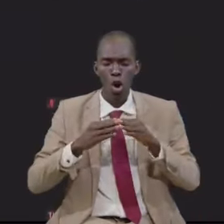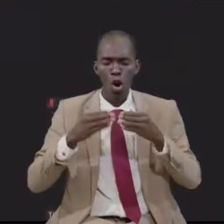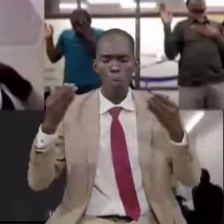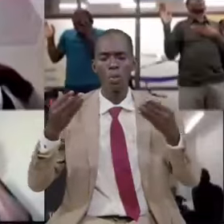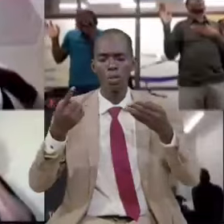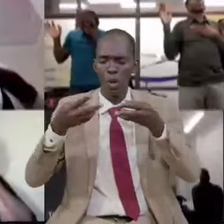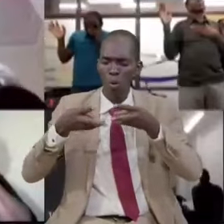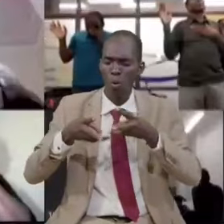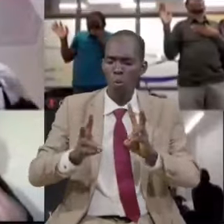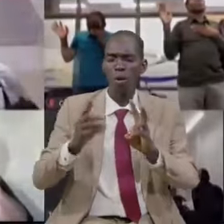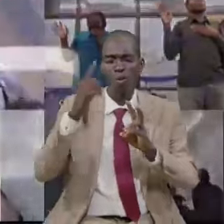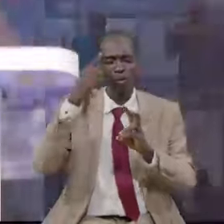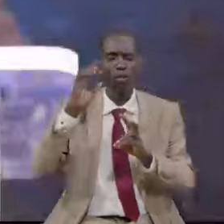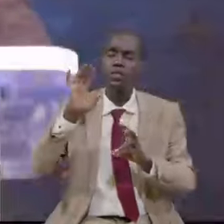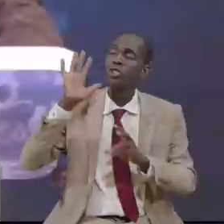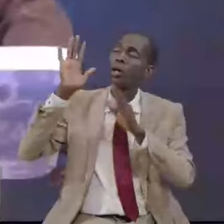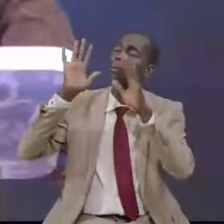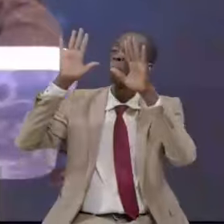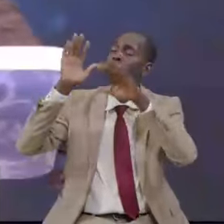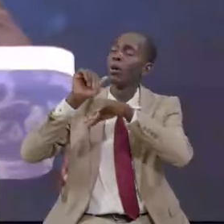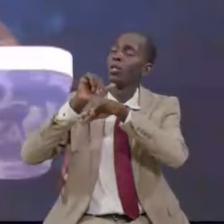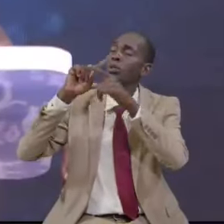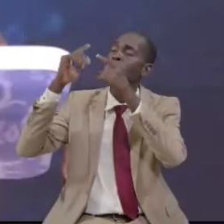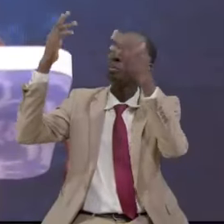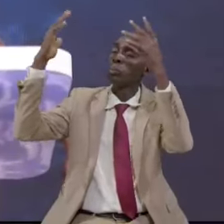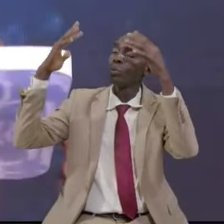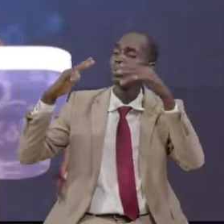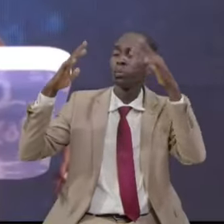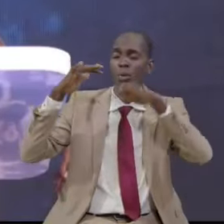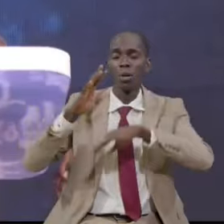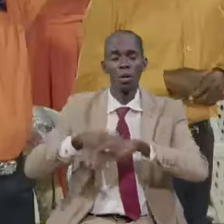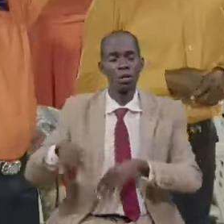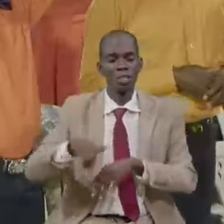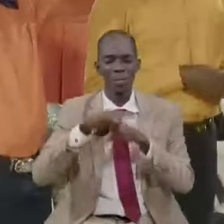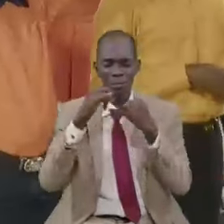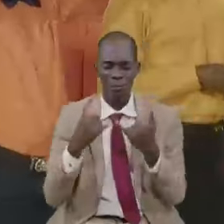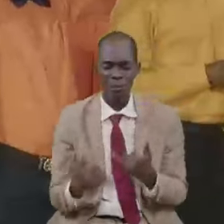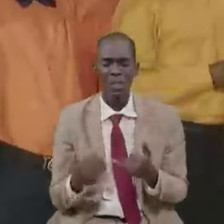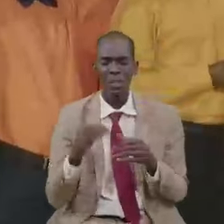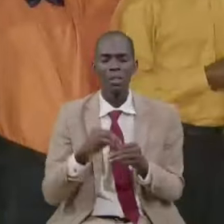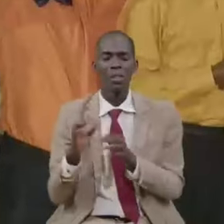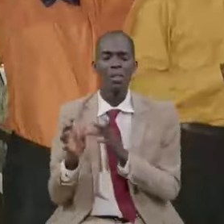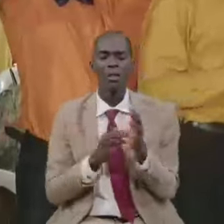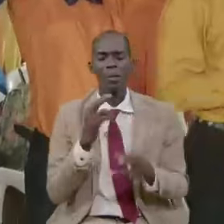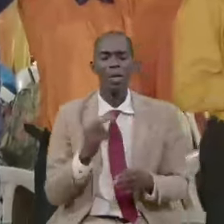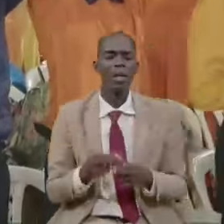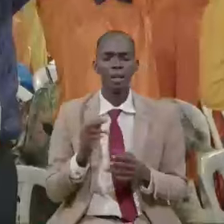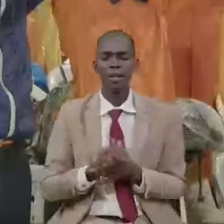miracle to descend upon them right now, in Jesus' name.